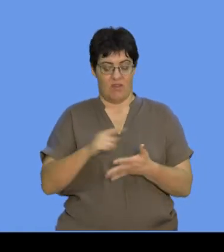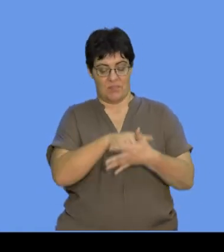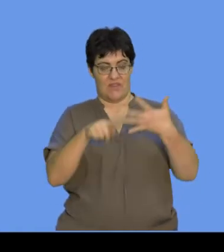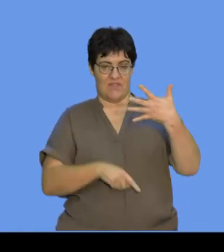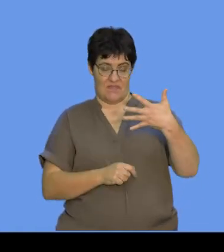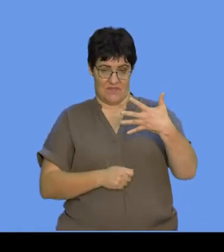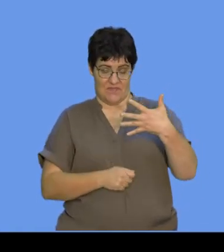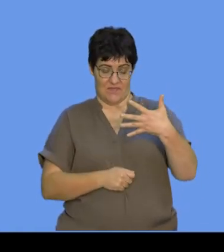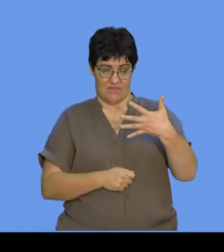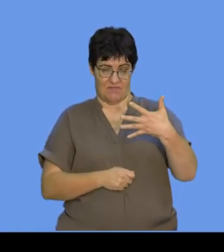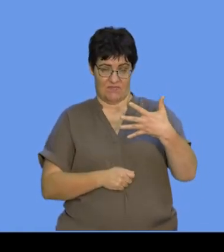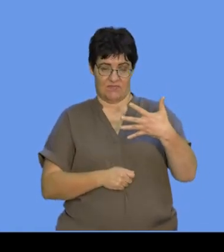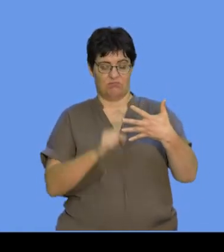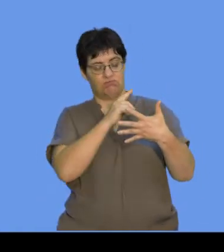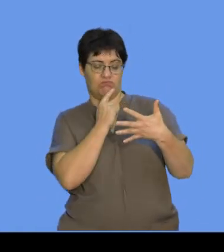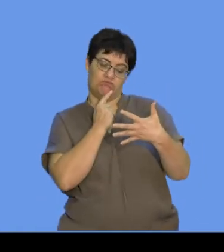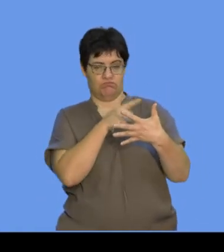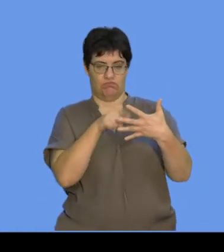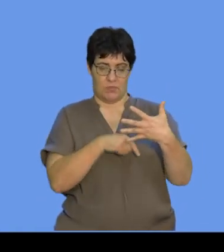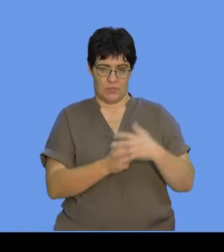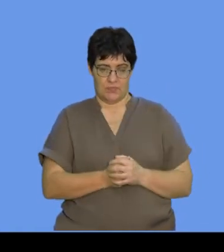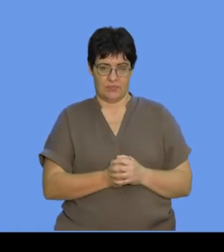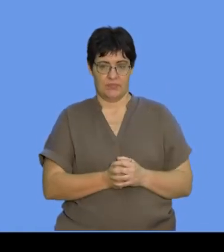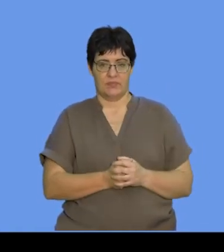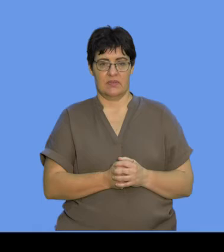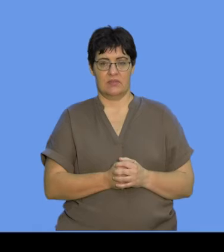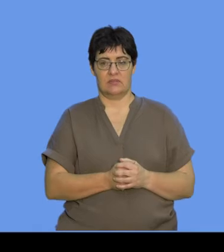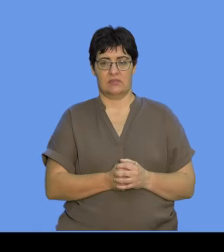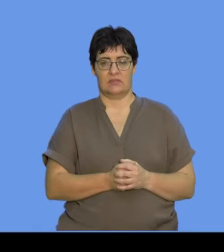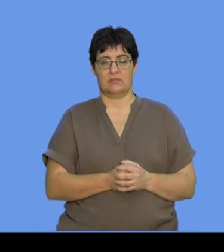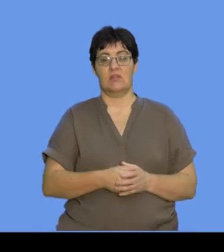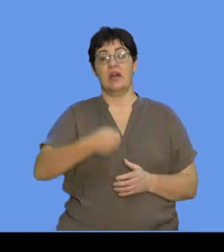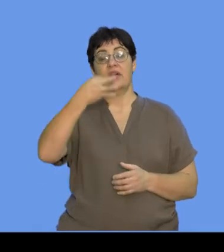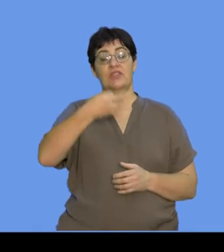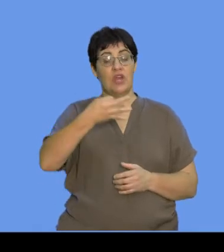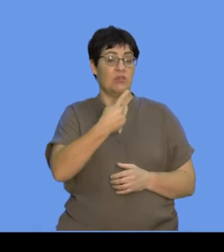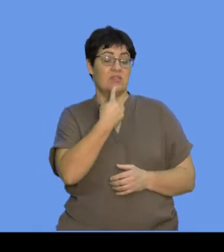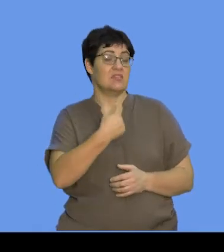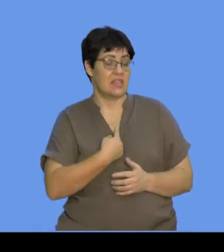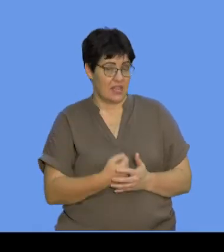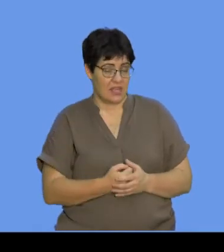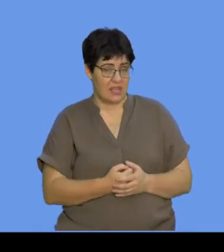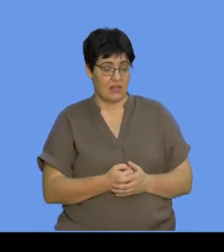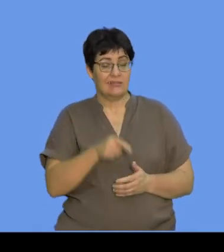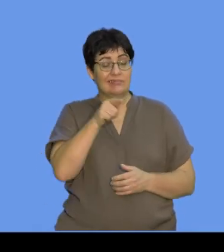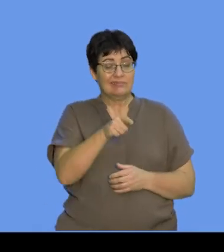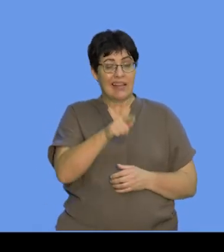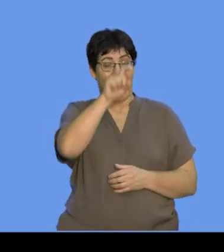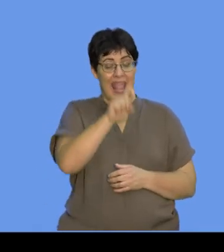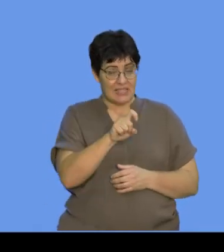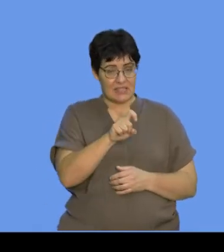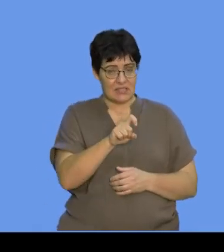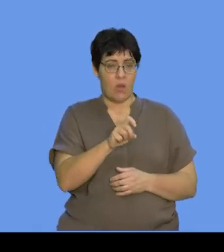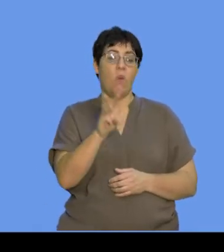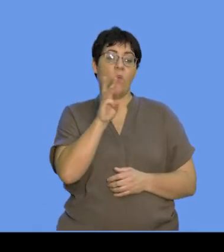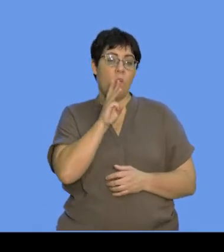with 5 possible options, right? And then the third clue says substance X dissolves